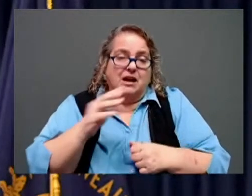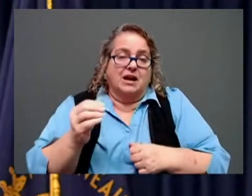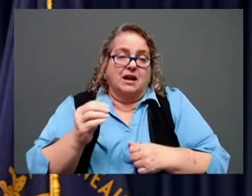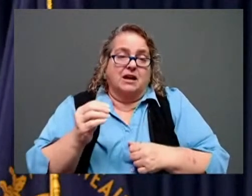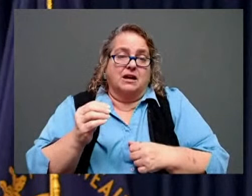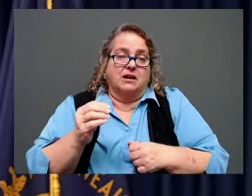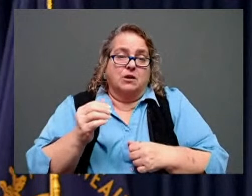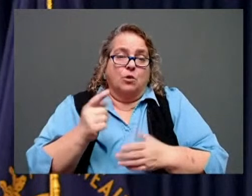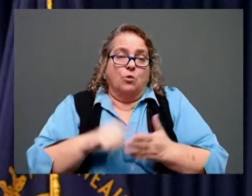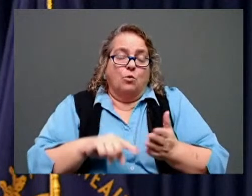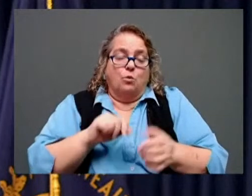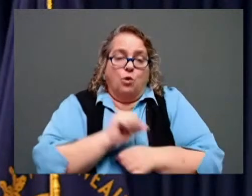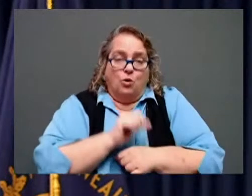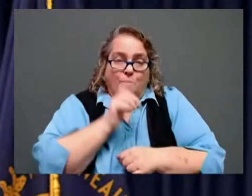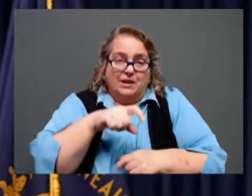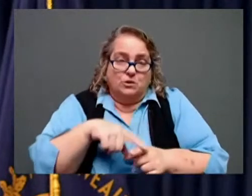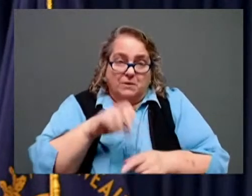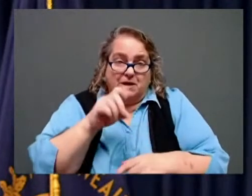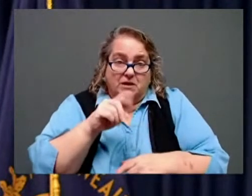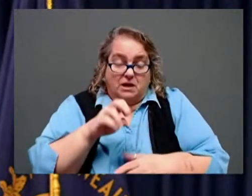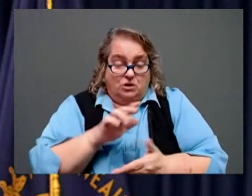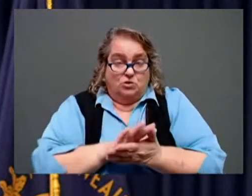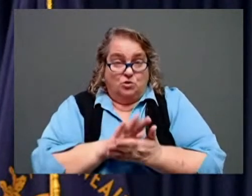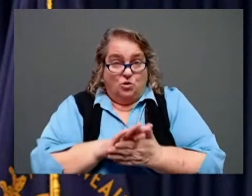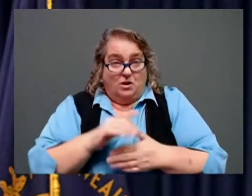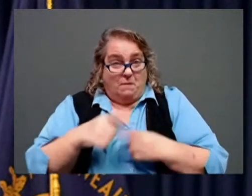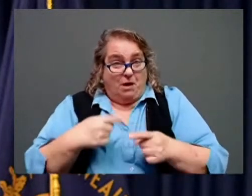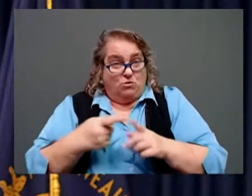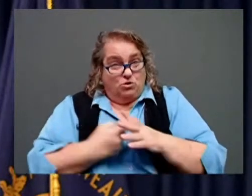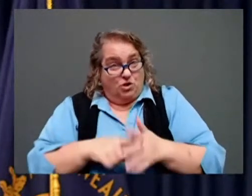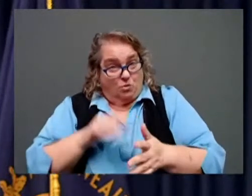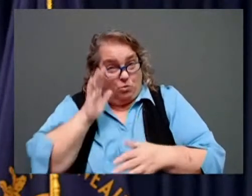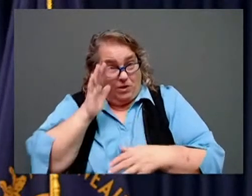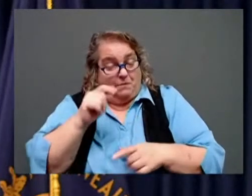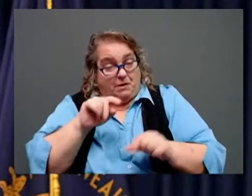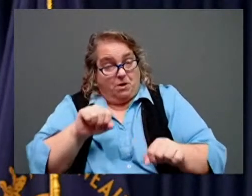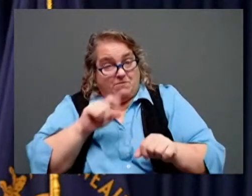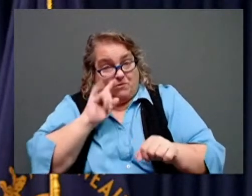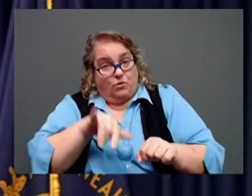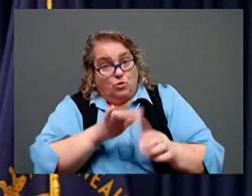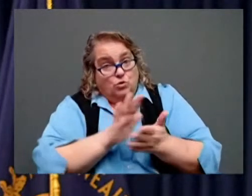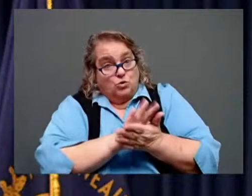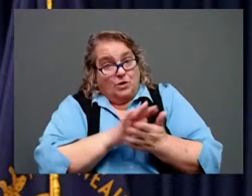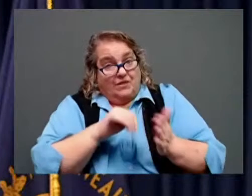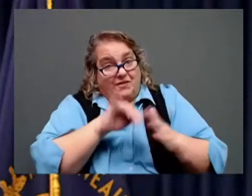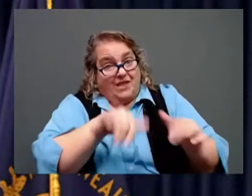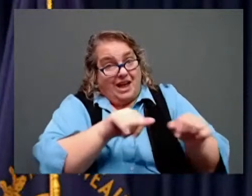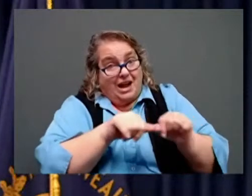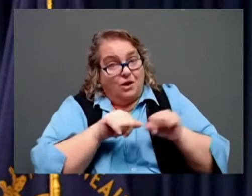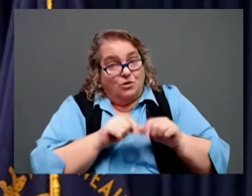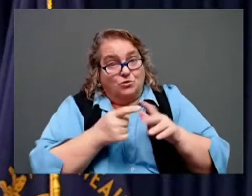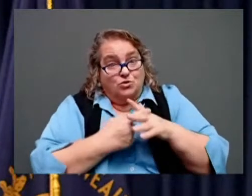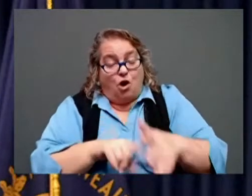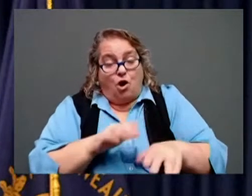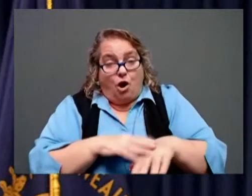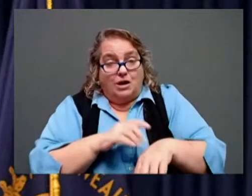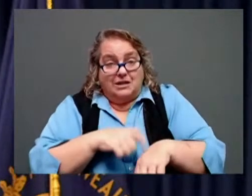done. With school about to start, will it be possible for schools in the region to start on time? And if so, how and where?